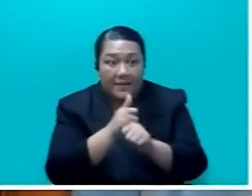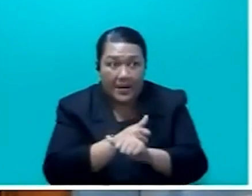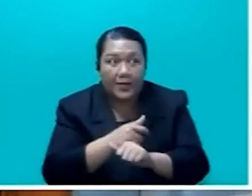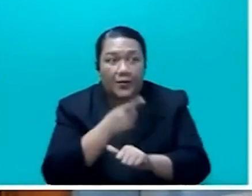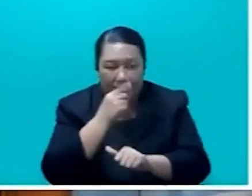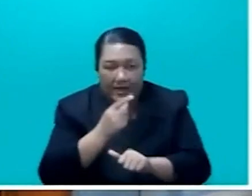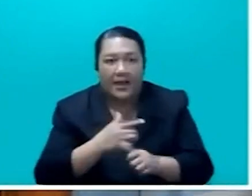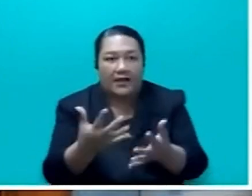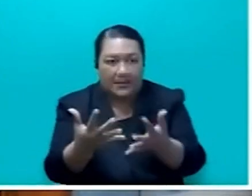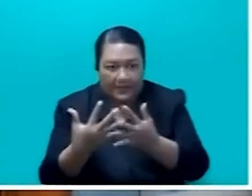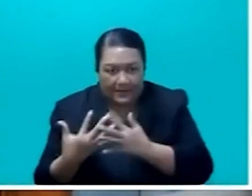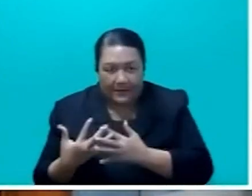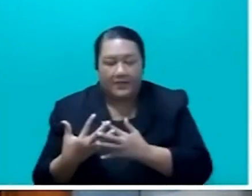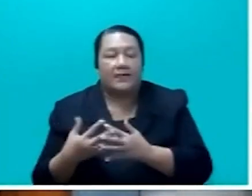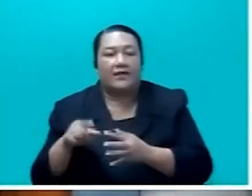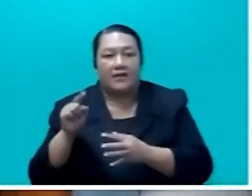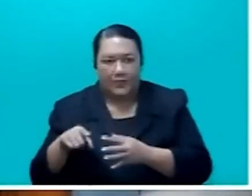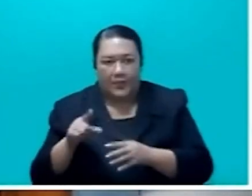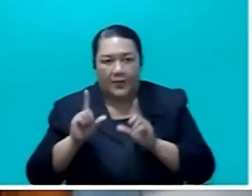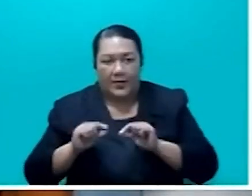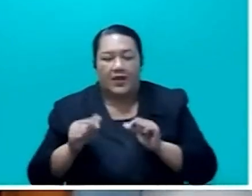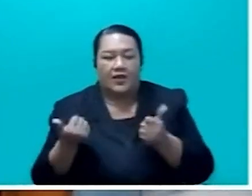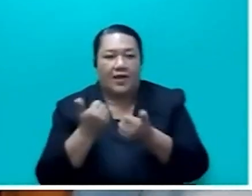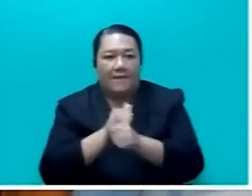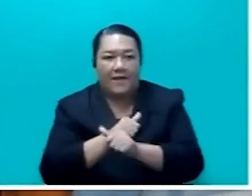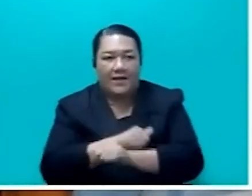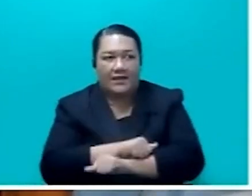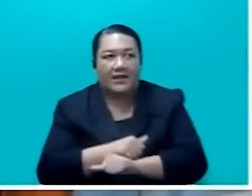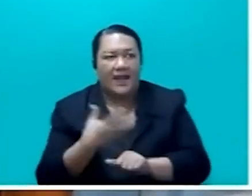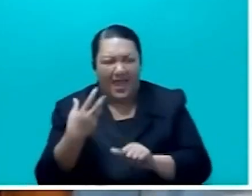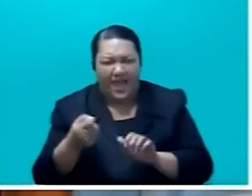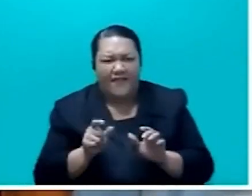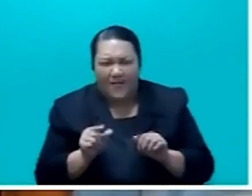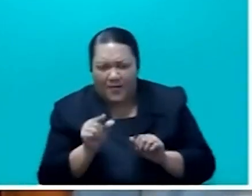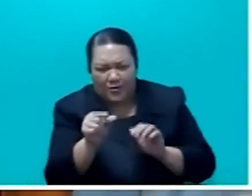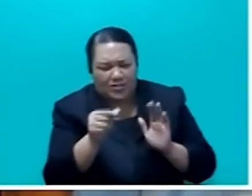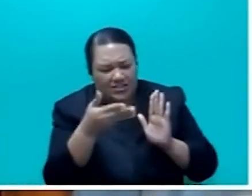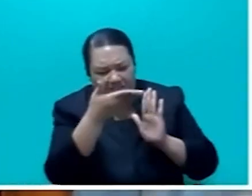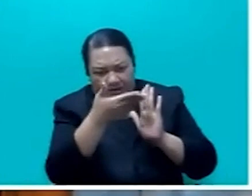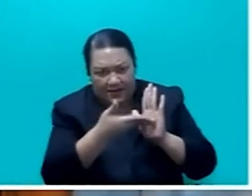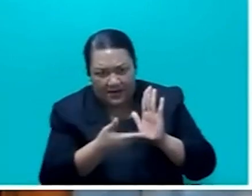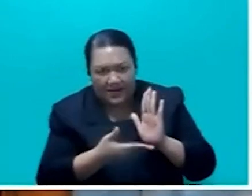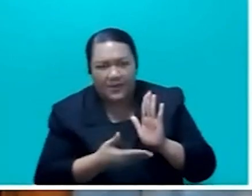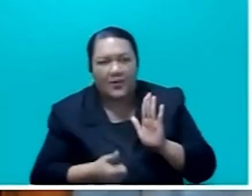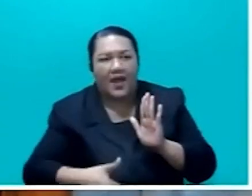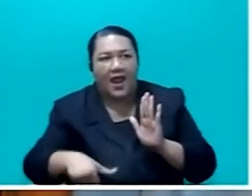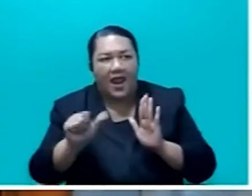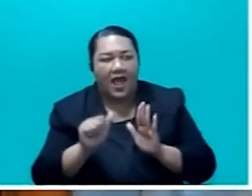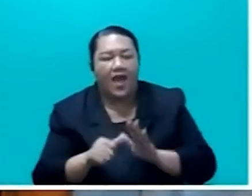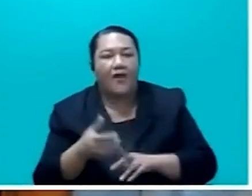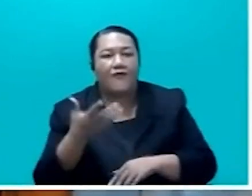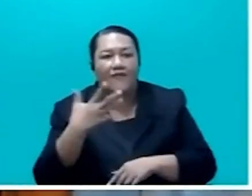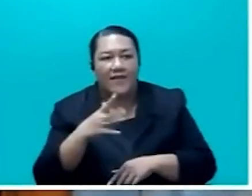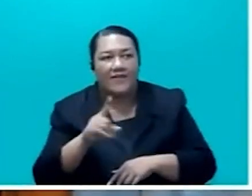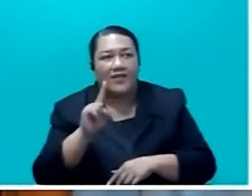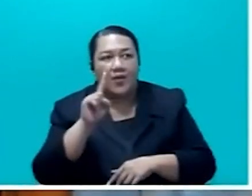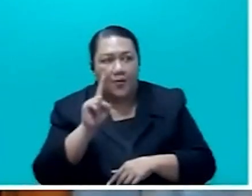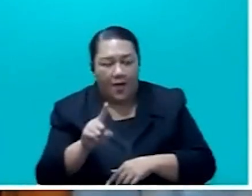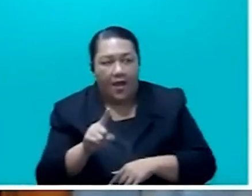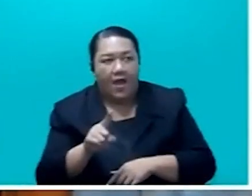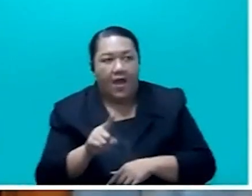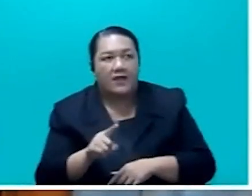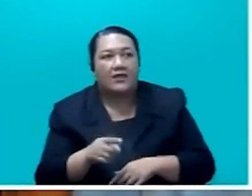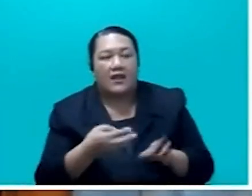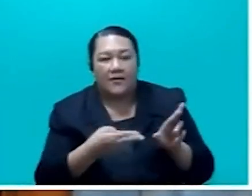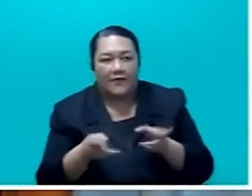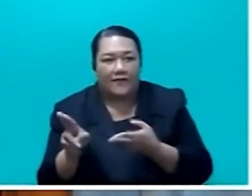do it, Honourable Speaker. There is a legislative procedure in place that allows, and one under 51, the bills to be referred for